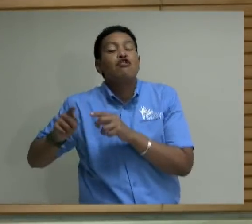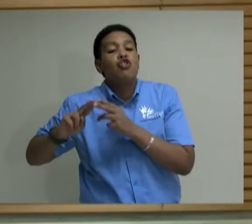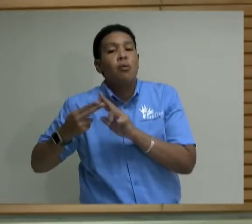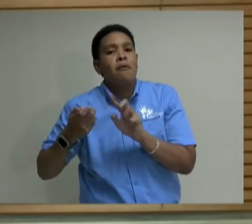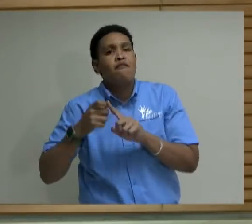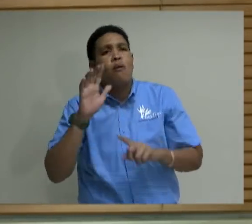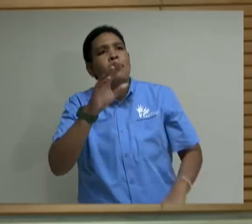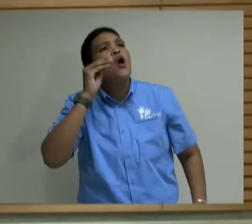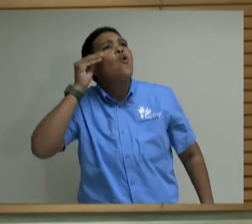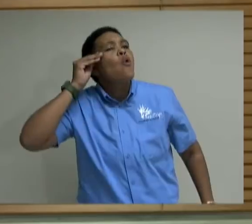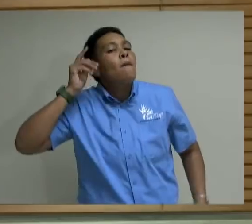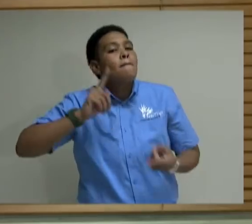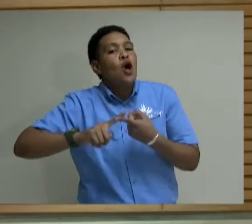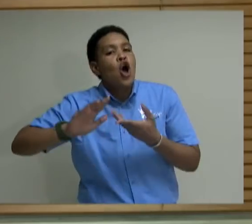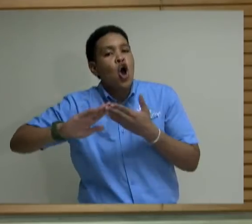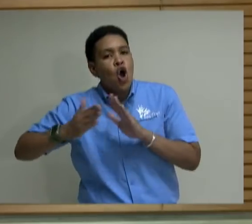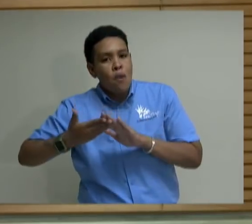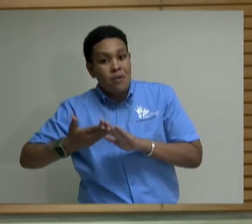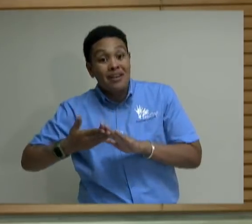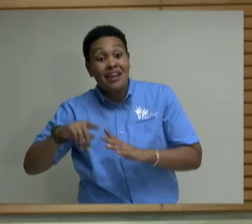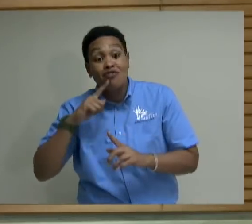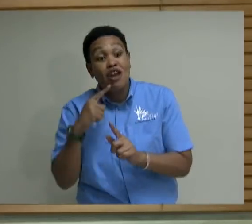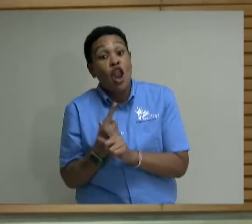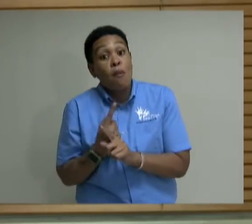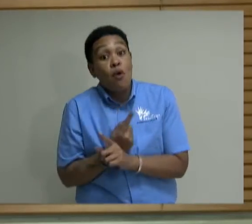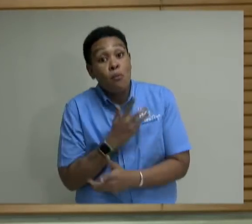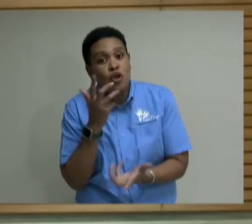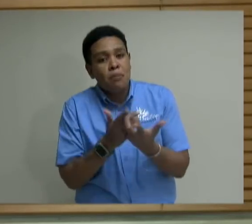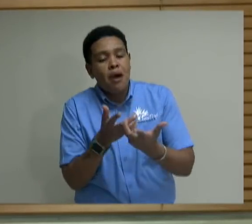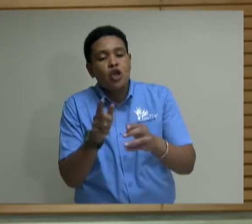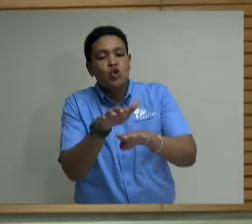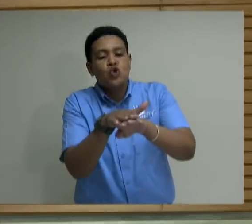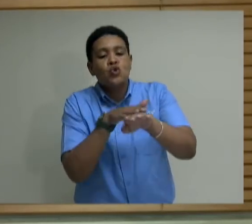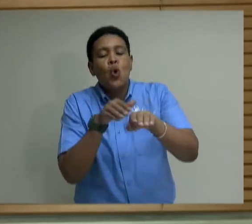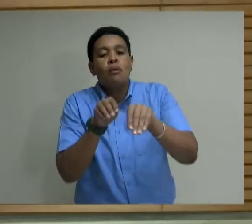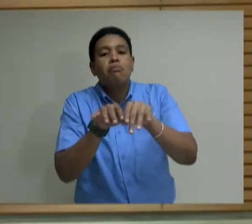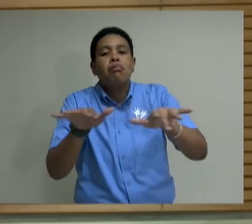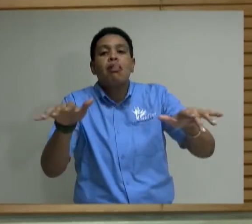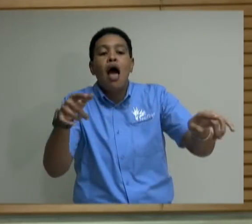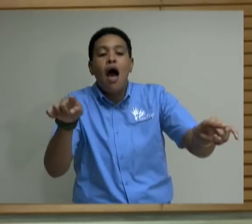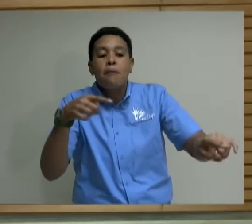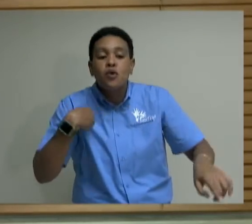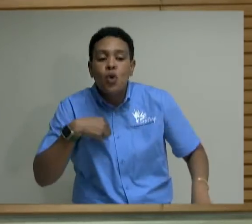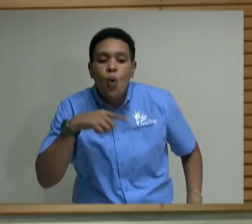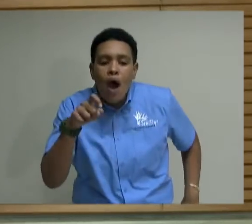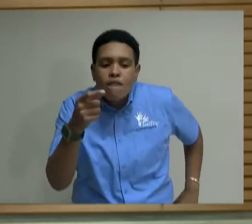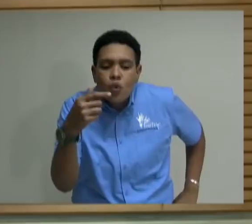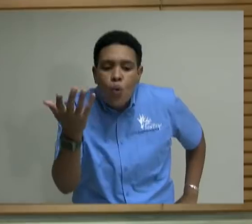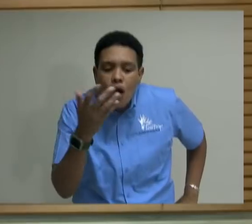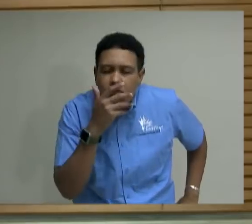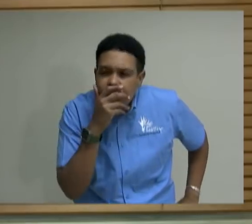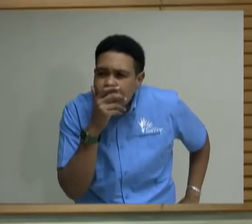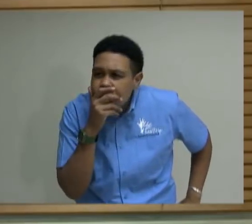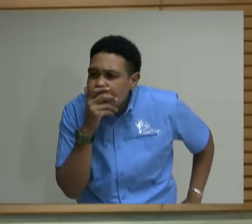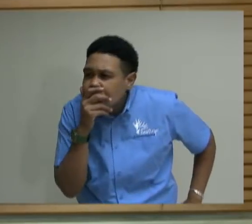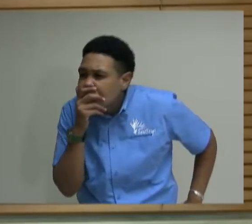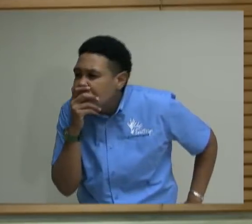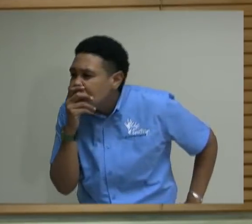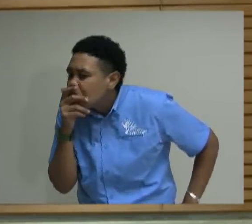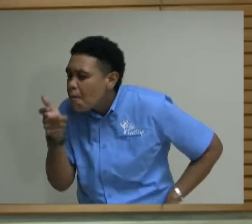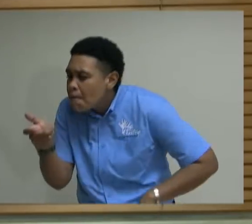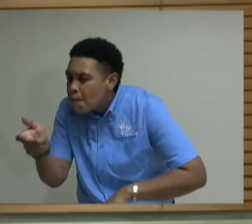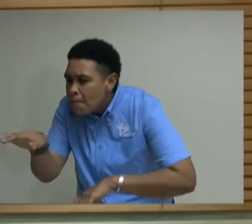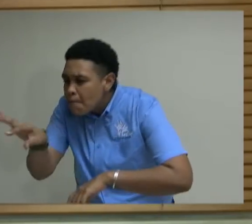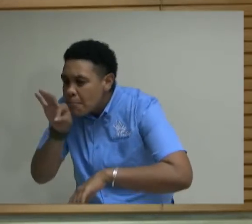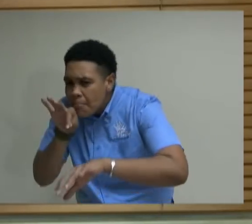their homes and communities as appropriate to slow transmission. So we had to extract from the population